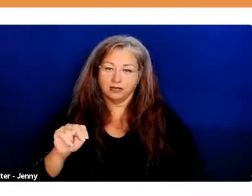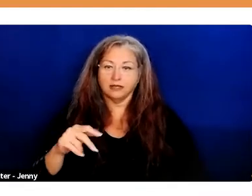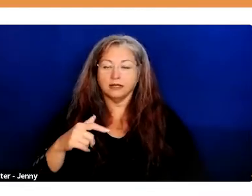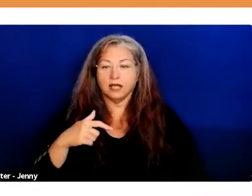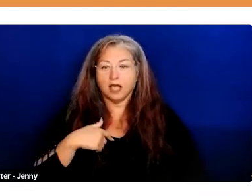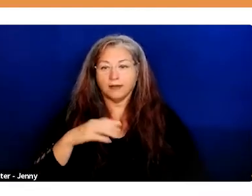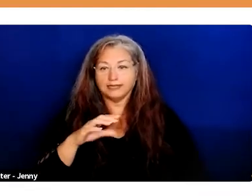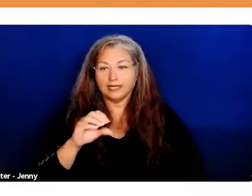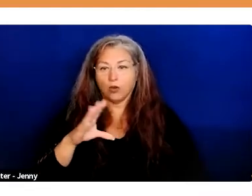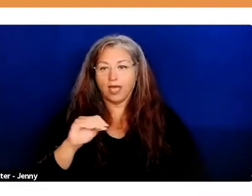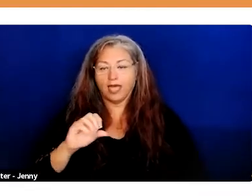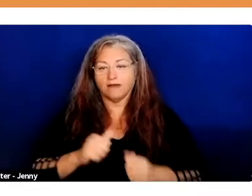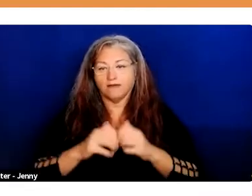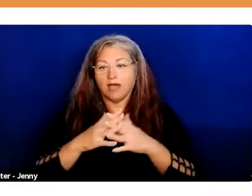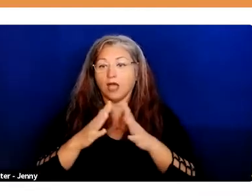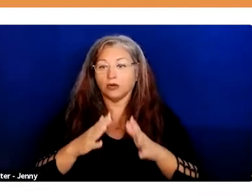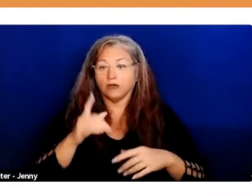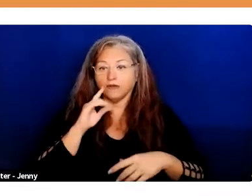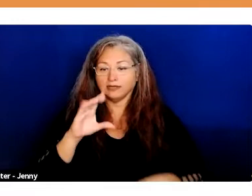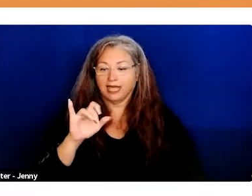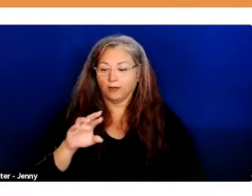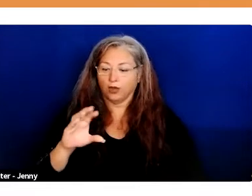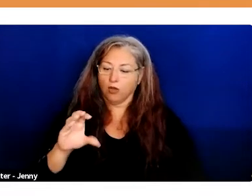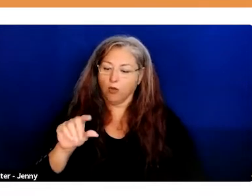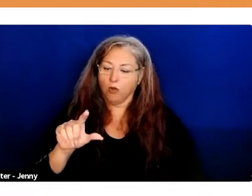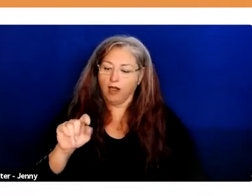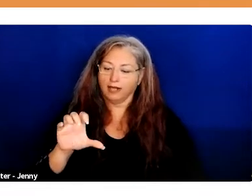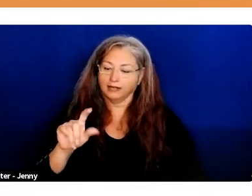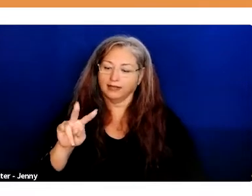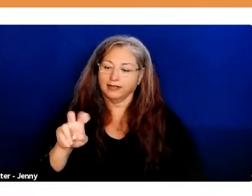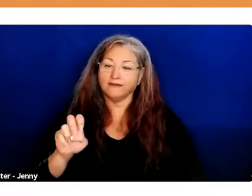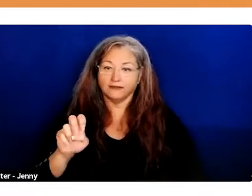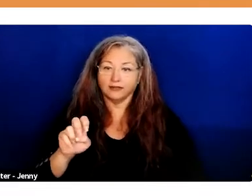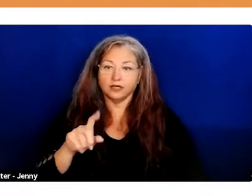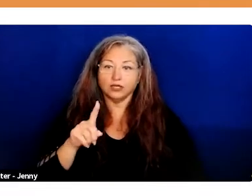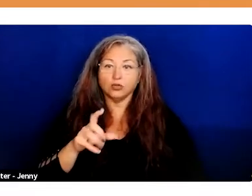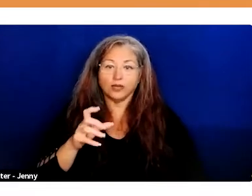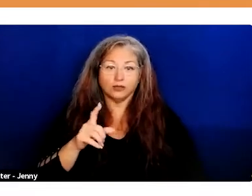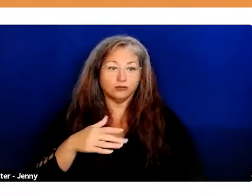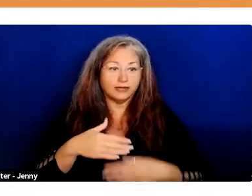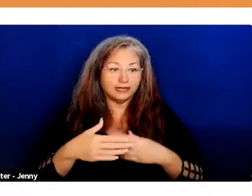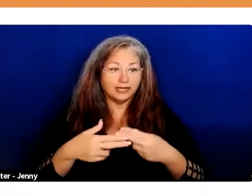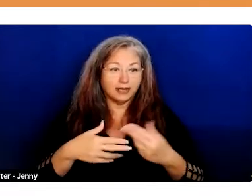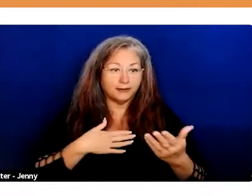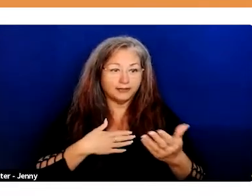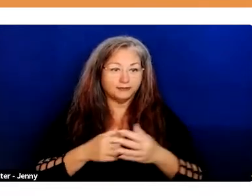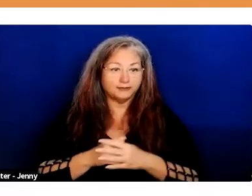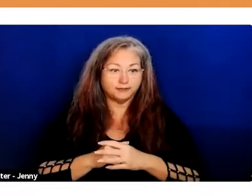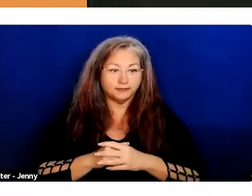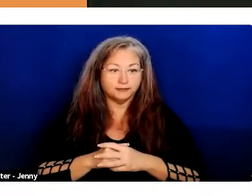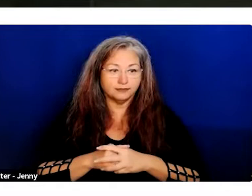the CEO and founder of Cyber Collective. Uh, if you wanted to go to the next slide, Nicole, that would be great.